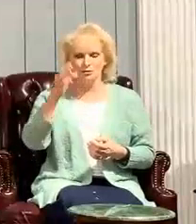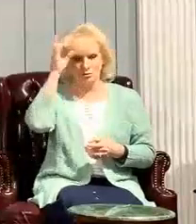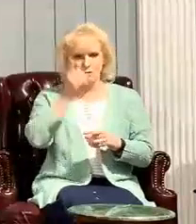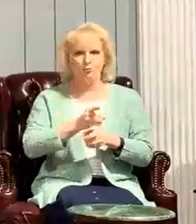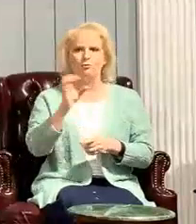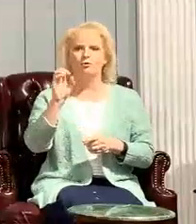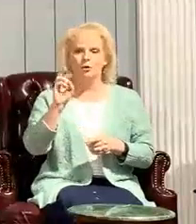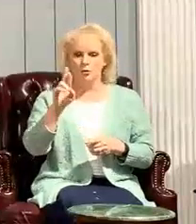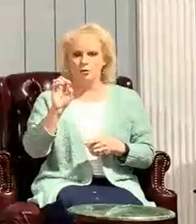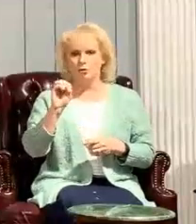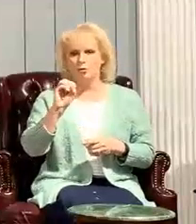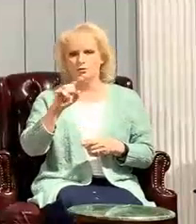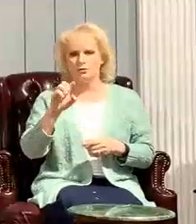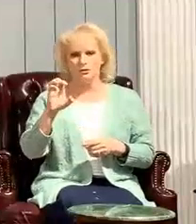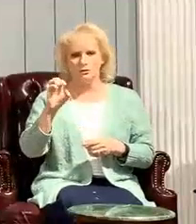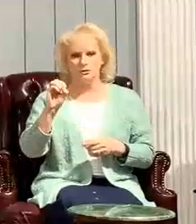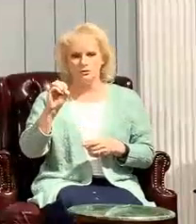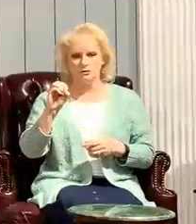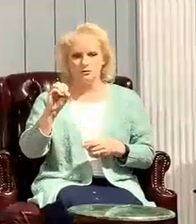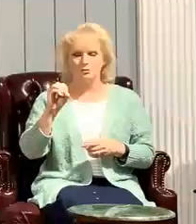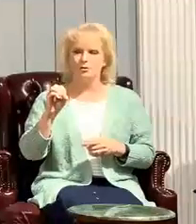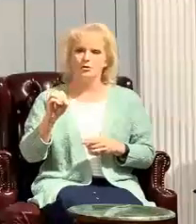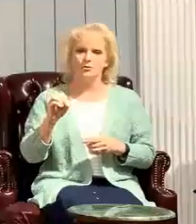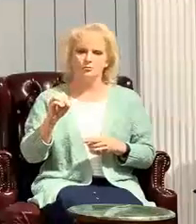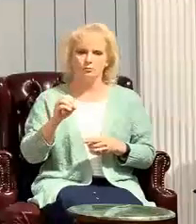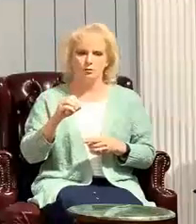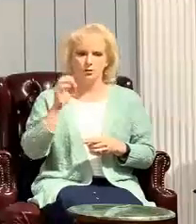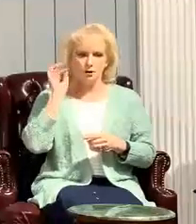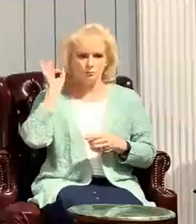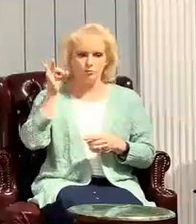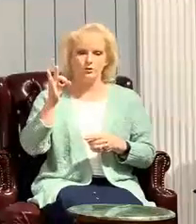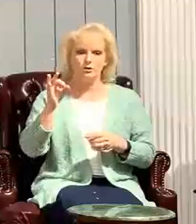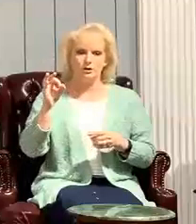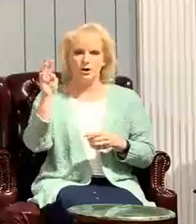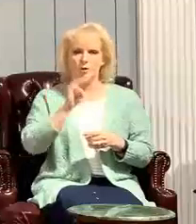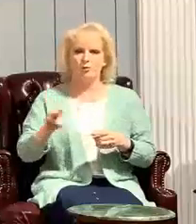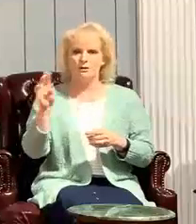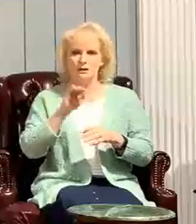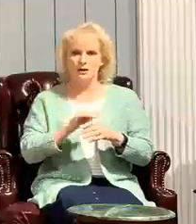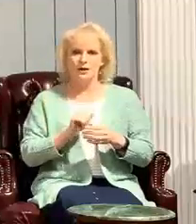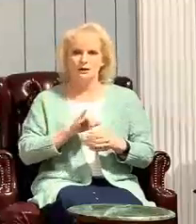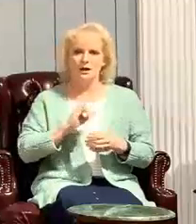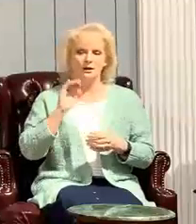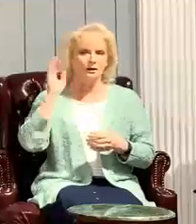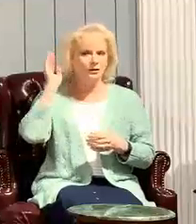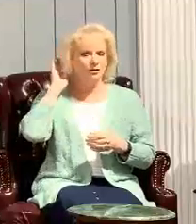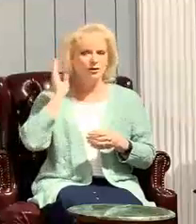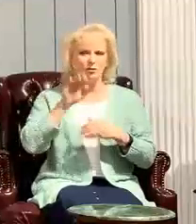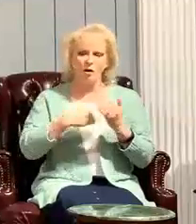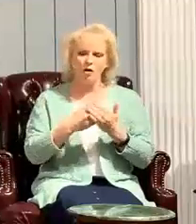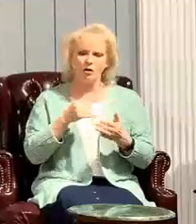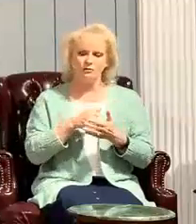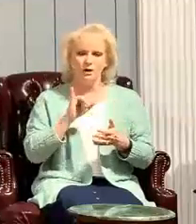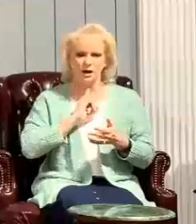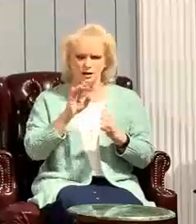doing for bringing the Wednesday night message. I didn't get to hear all of it. I did turn it on for